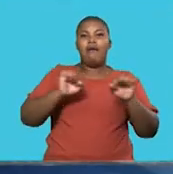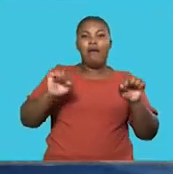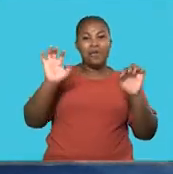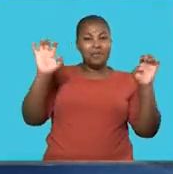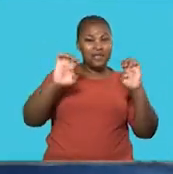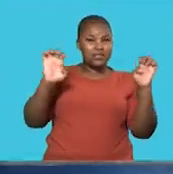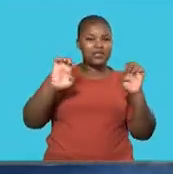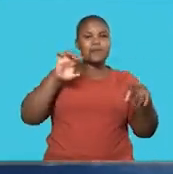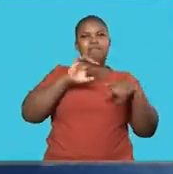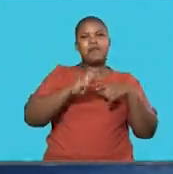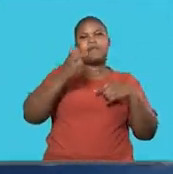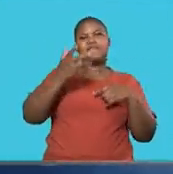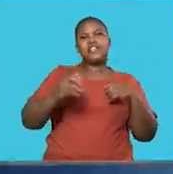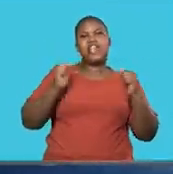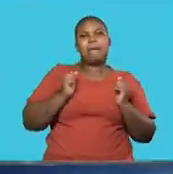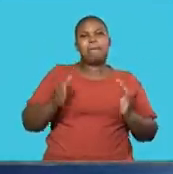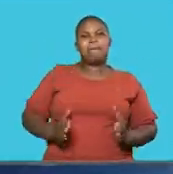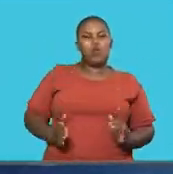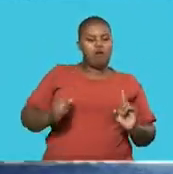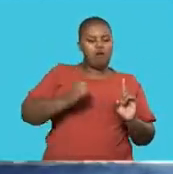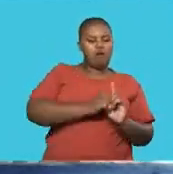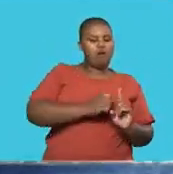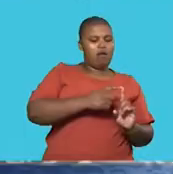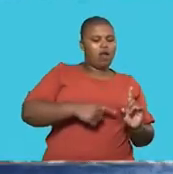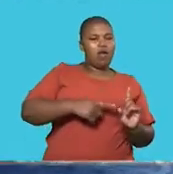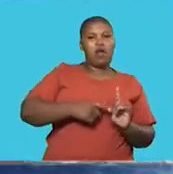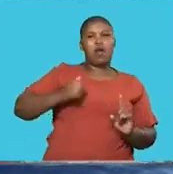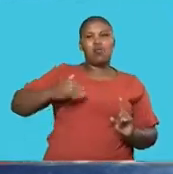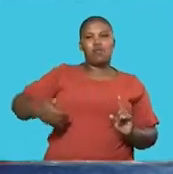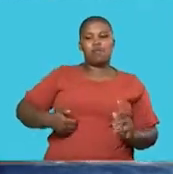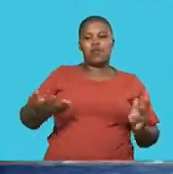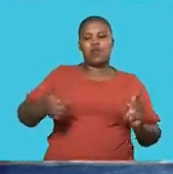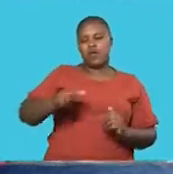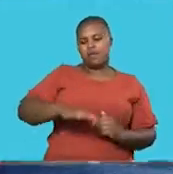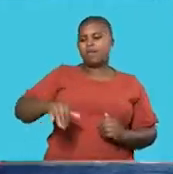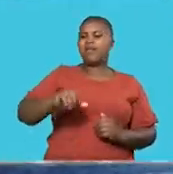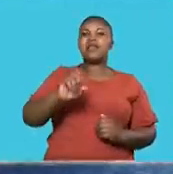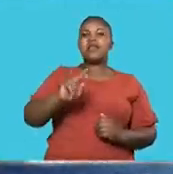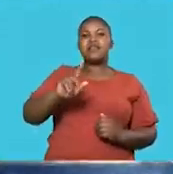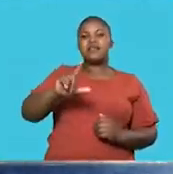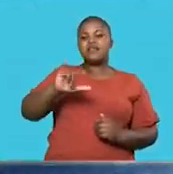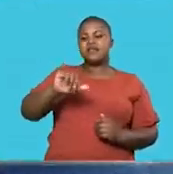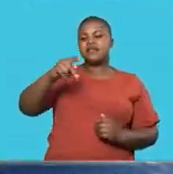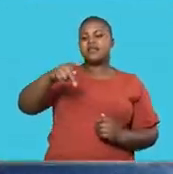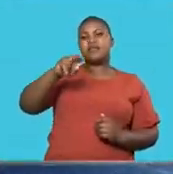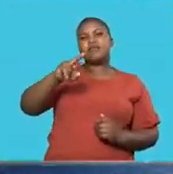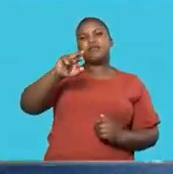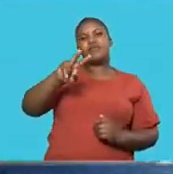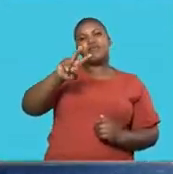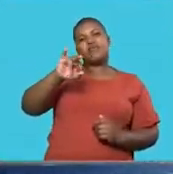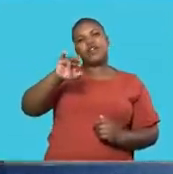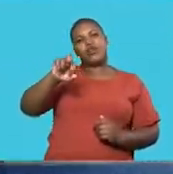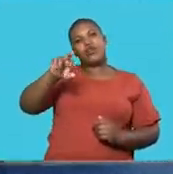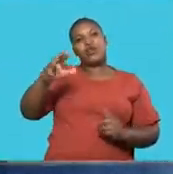lekolwe sa mosadi mo latswaneng wa Kliprivier haufinyana le moedi wa N1 tikologong ya Johannesburg e thapameng ya